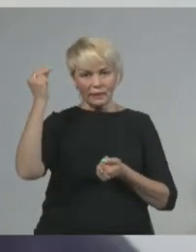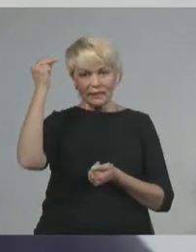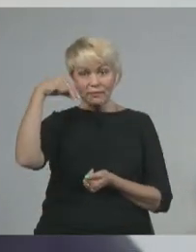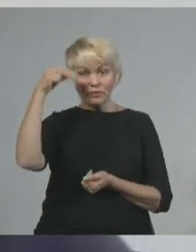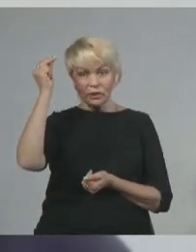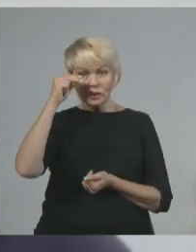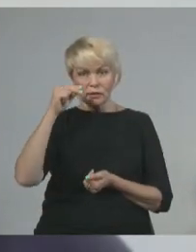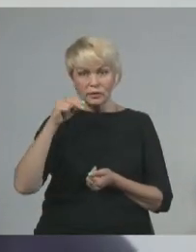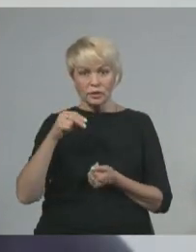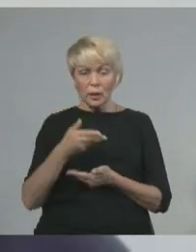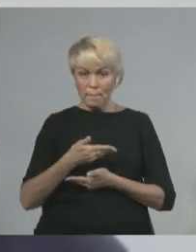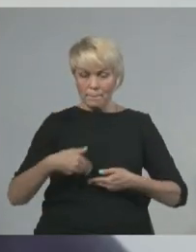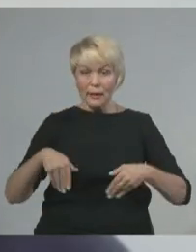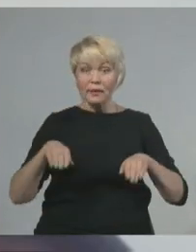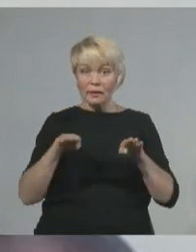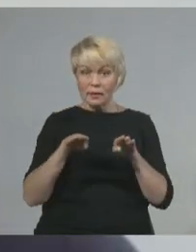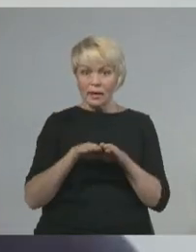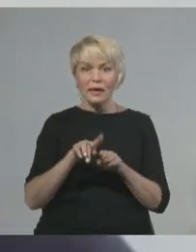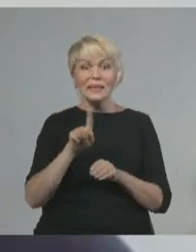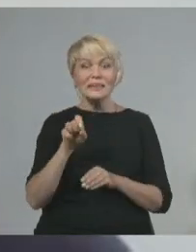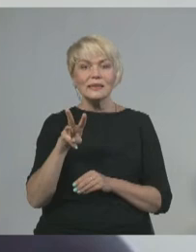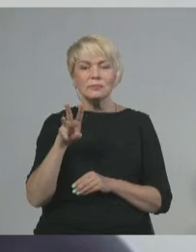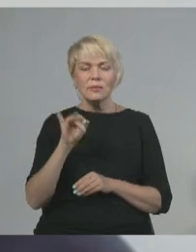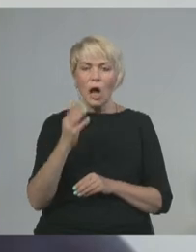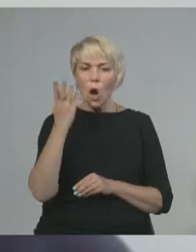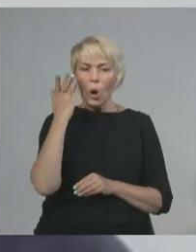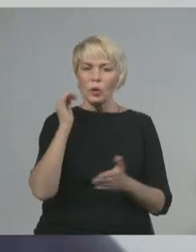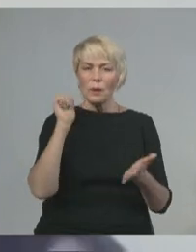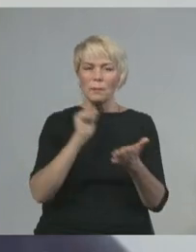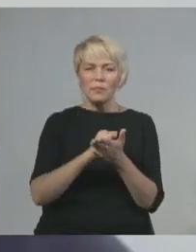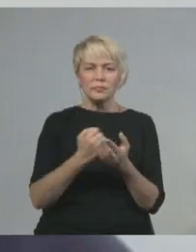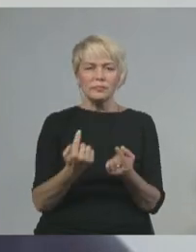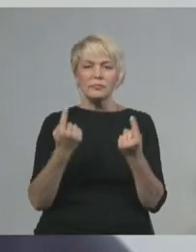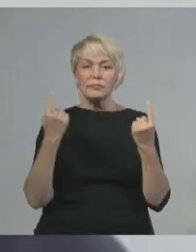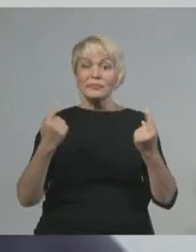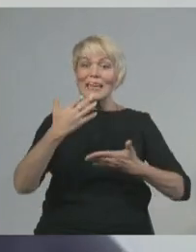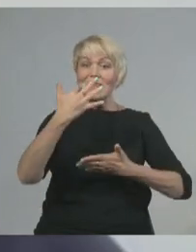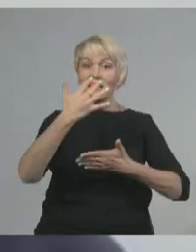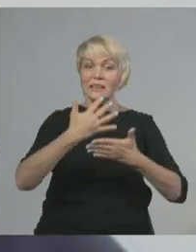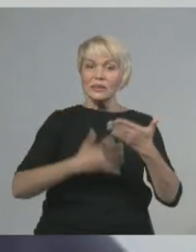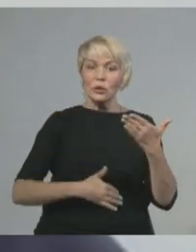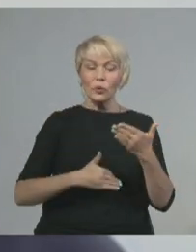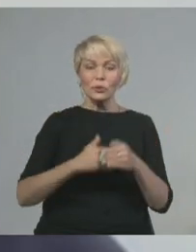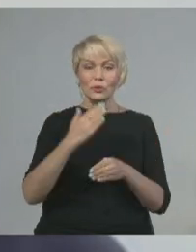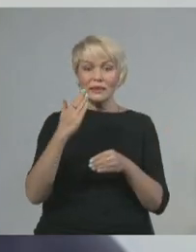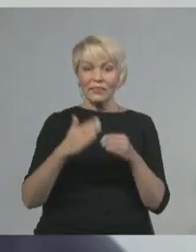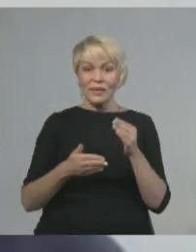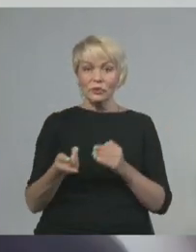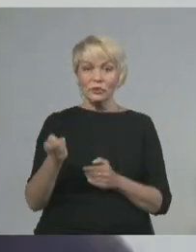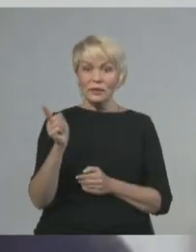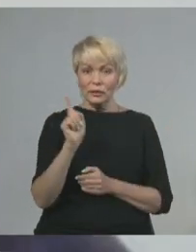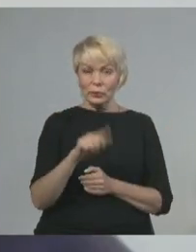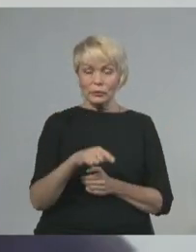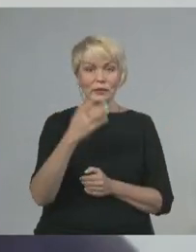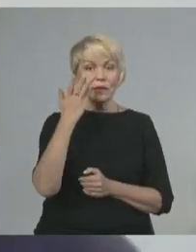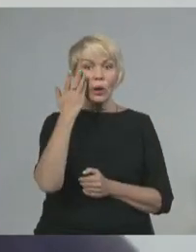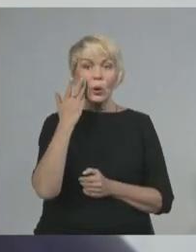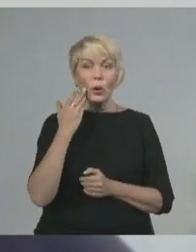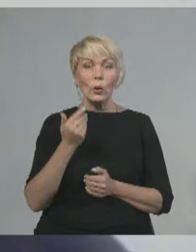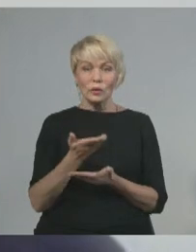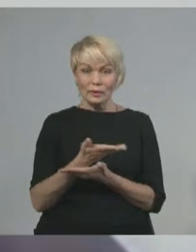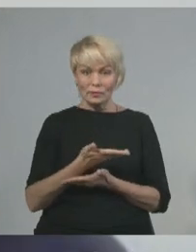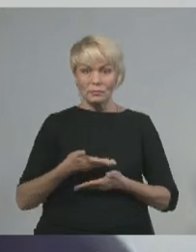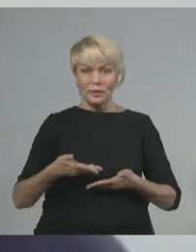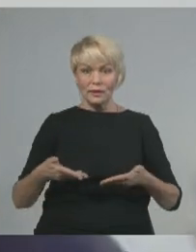when we publish a big story or a big exclusive it ends when we open uh different dialogue